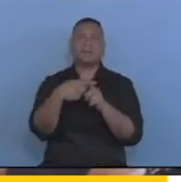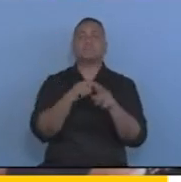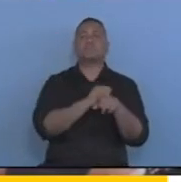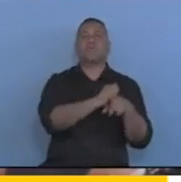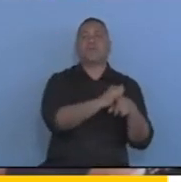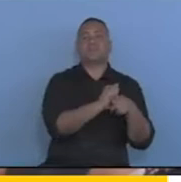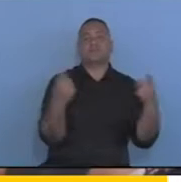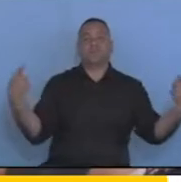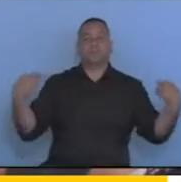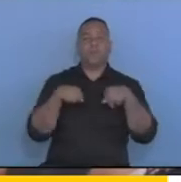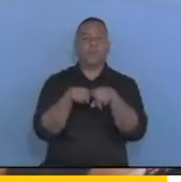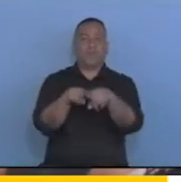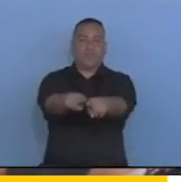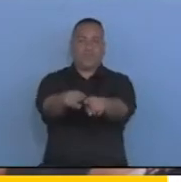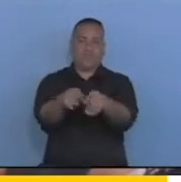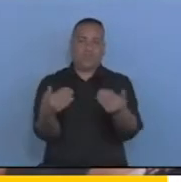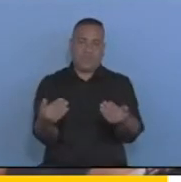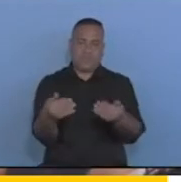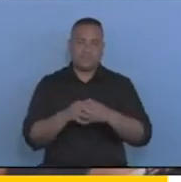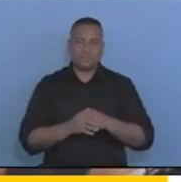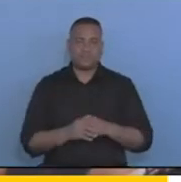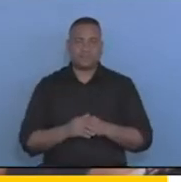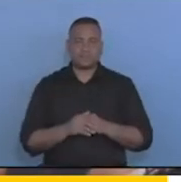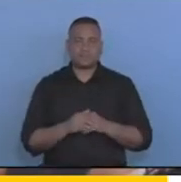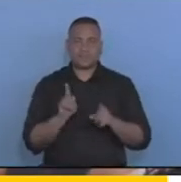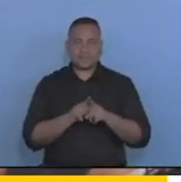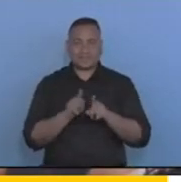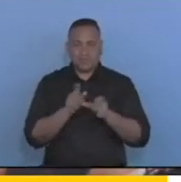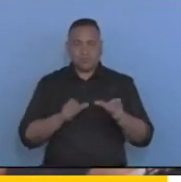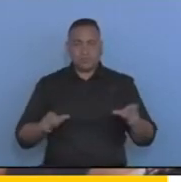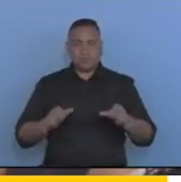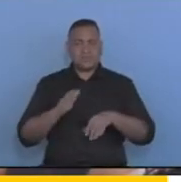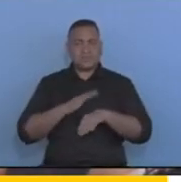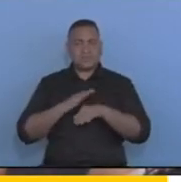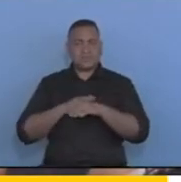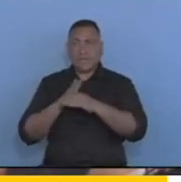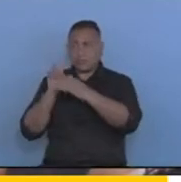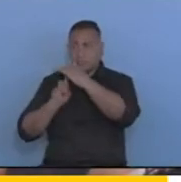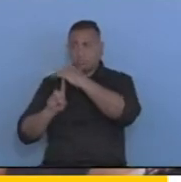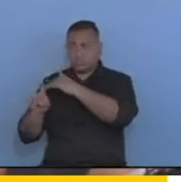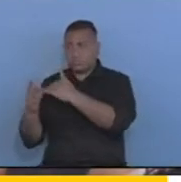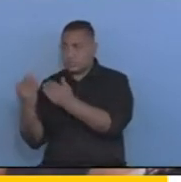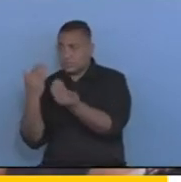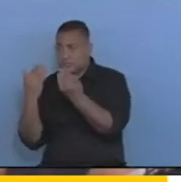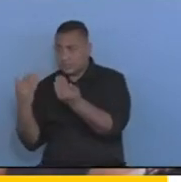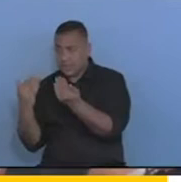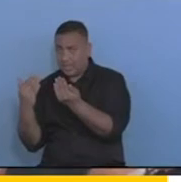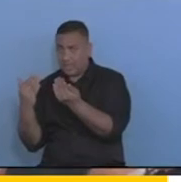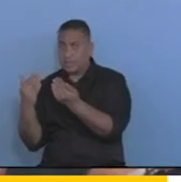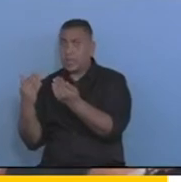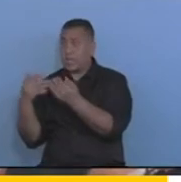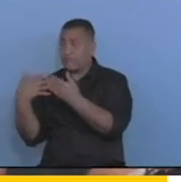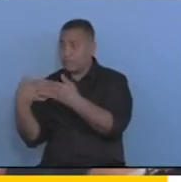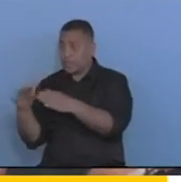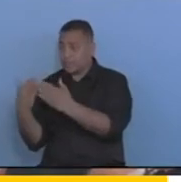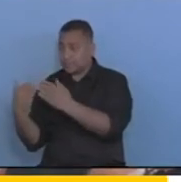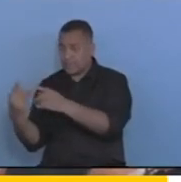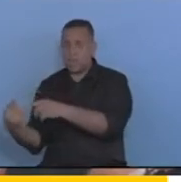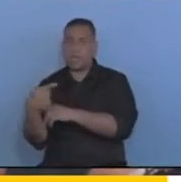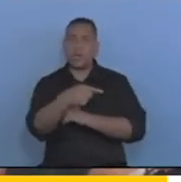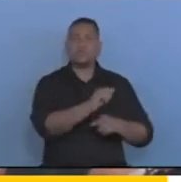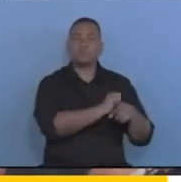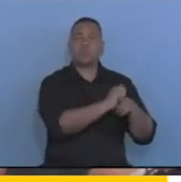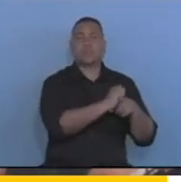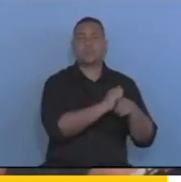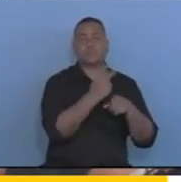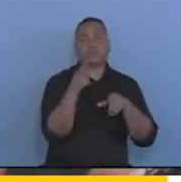wow. Wow. The student will also spend time at the institution, but also spend time in industry, so that they can